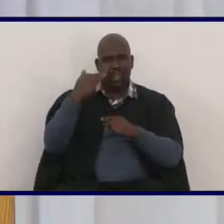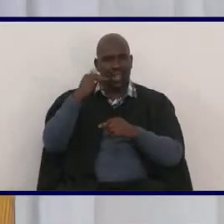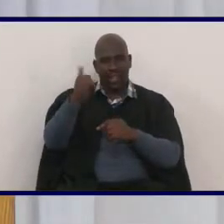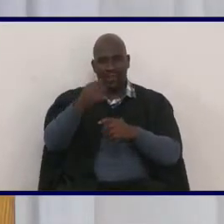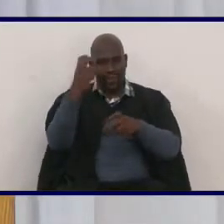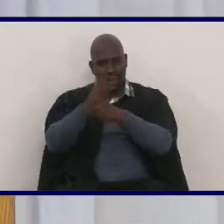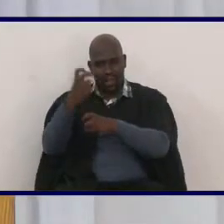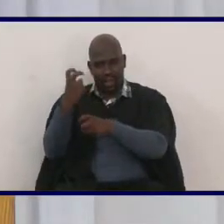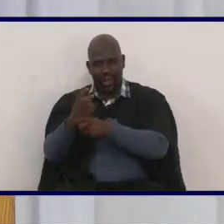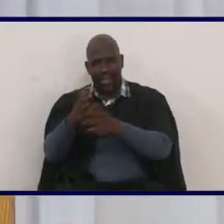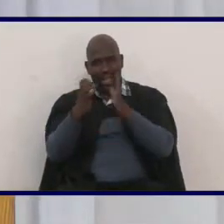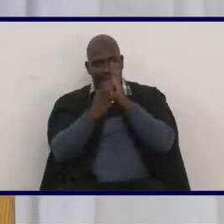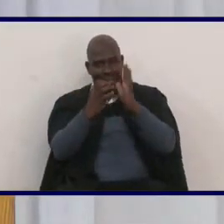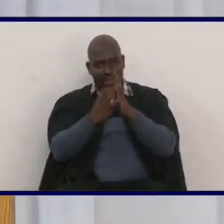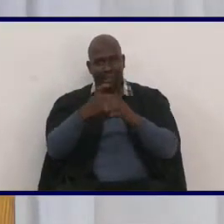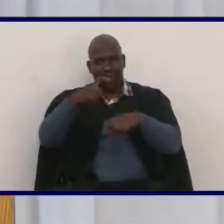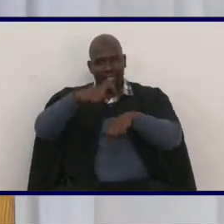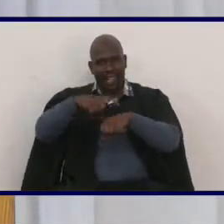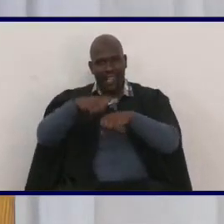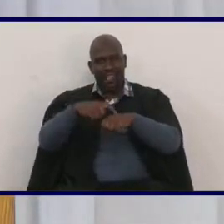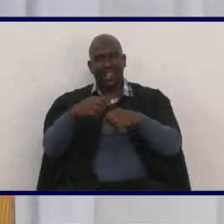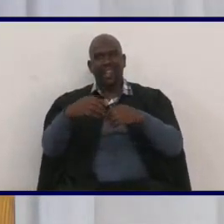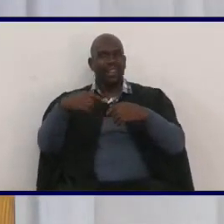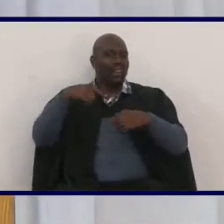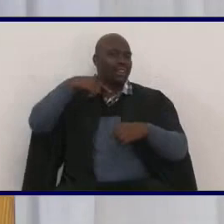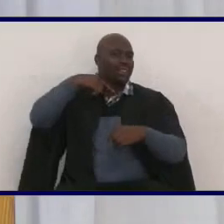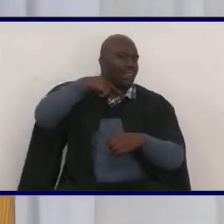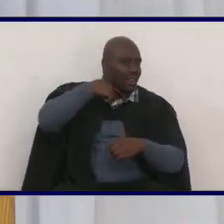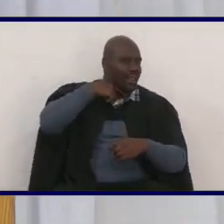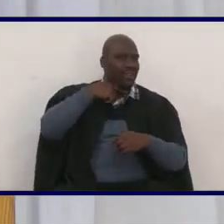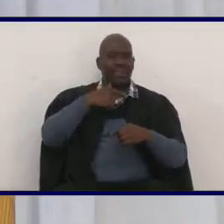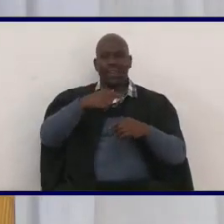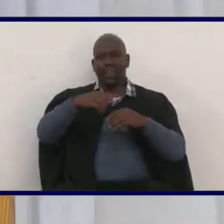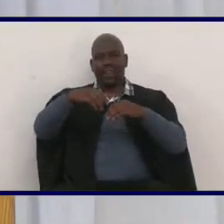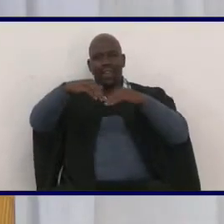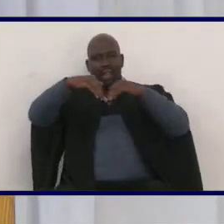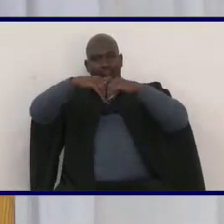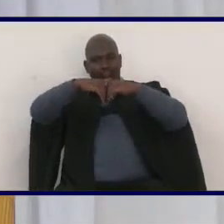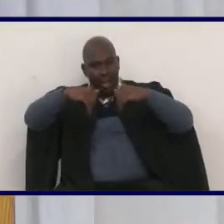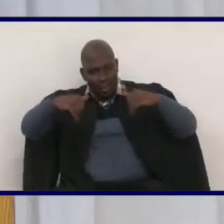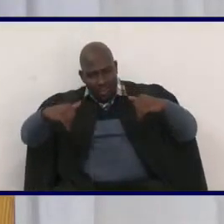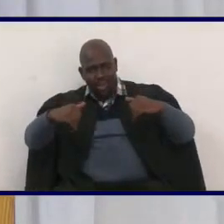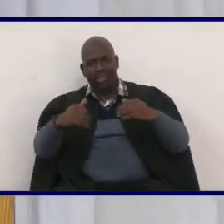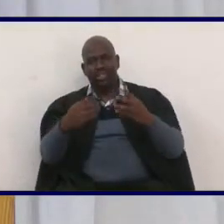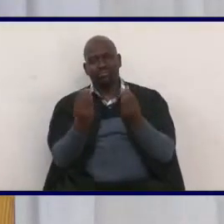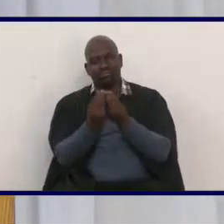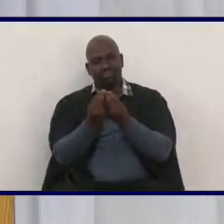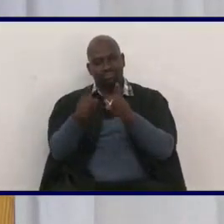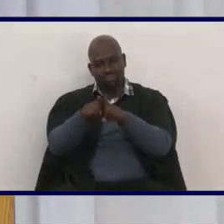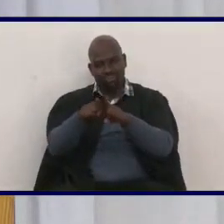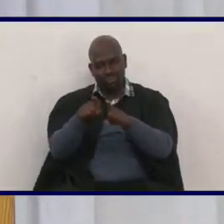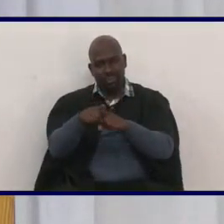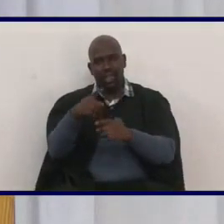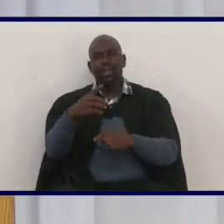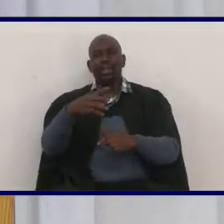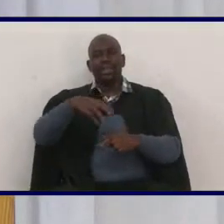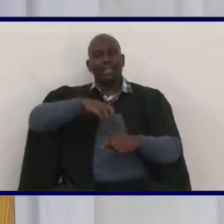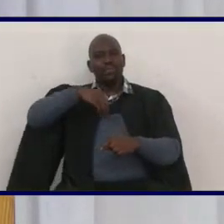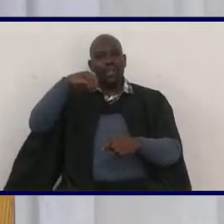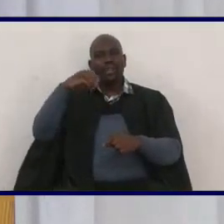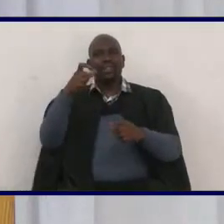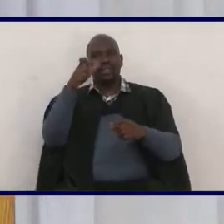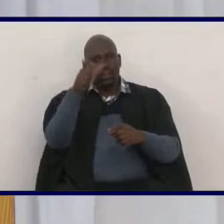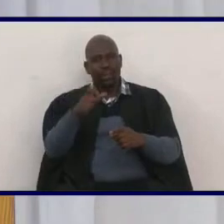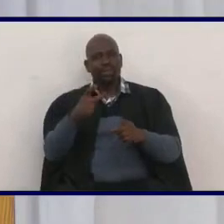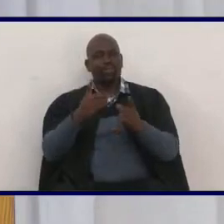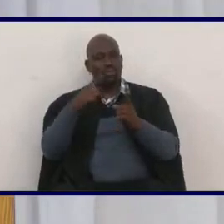slavery, colonialism, apartheid, and so on. In fact, the triumph of the human spirit is a